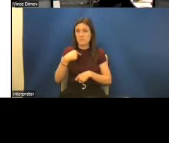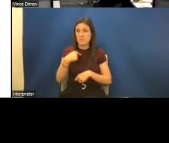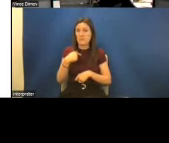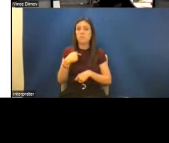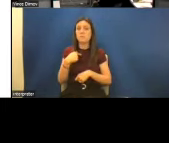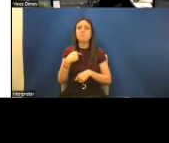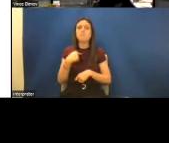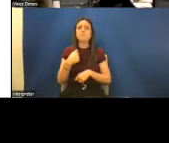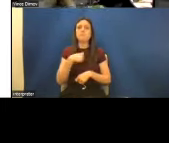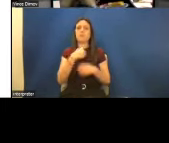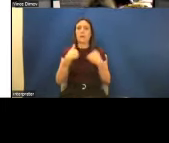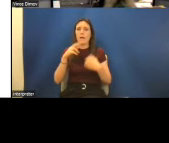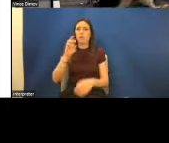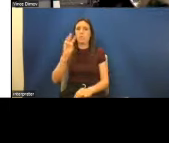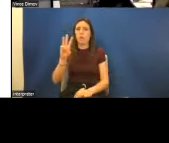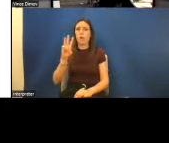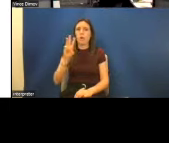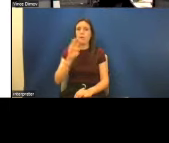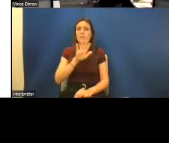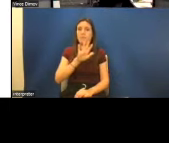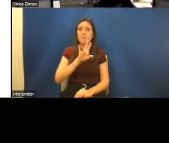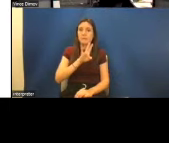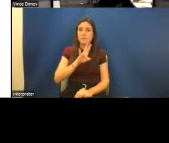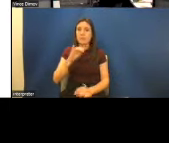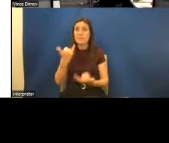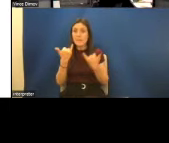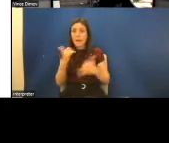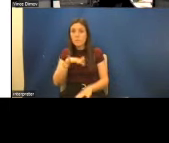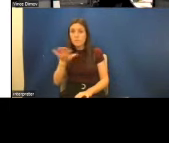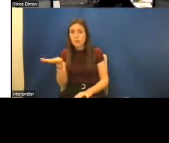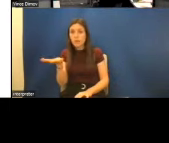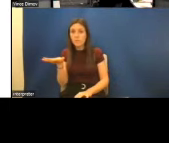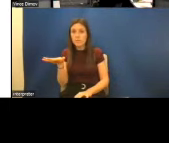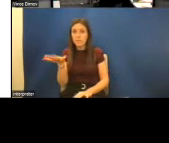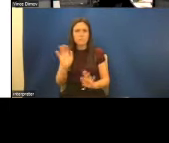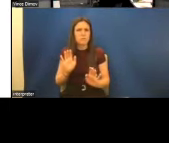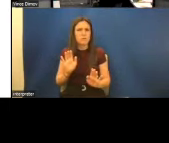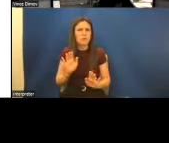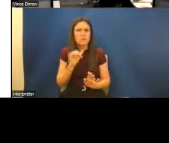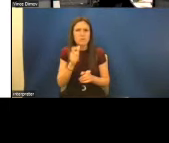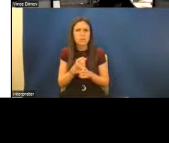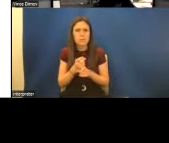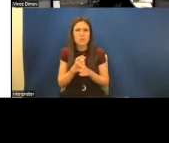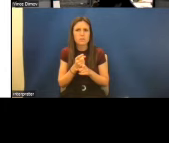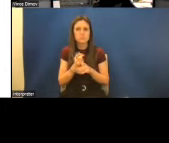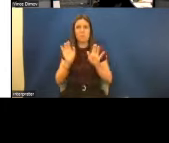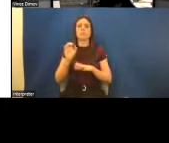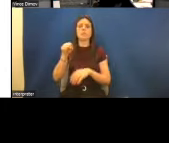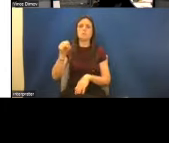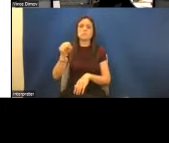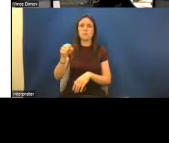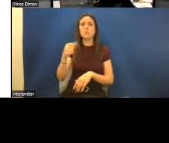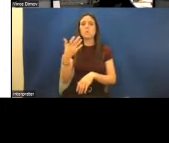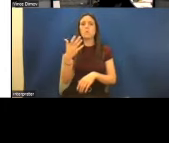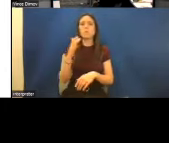We had a raw score of 57 last year. We had a raw score, actually, that's not even correct. Yes, sorry, that's